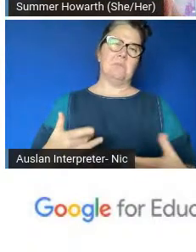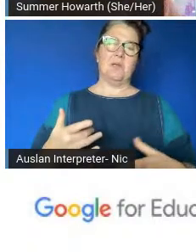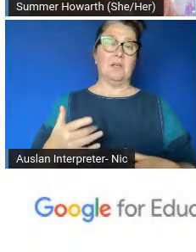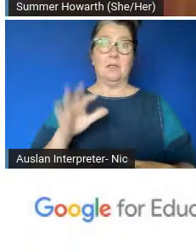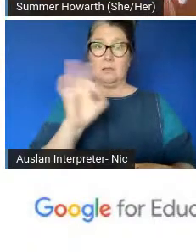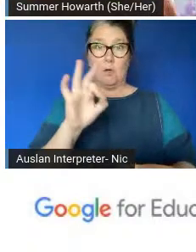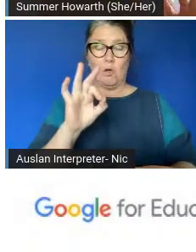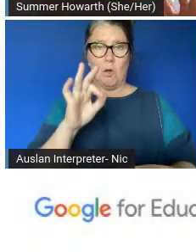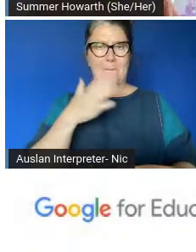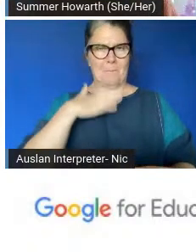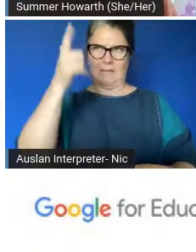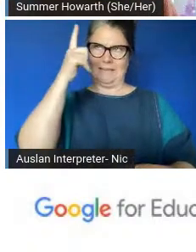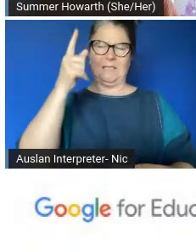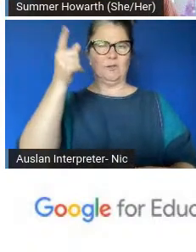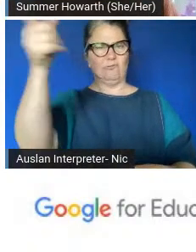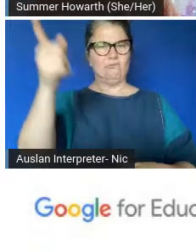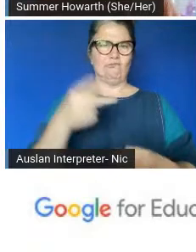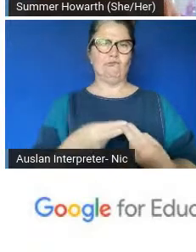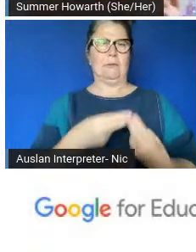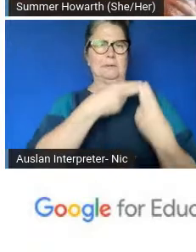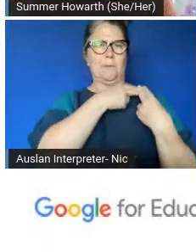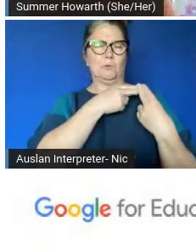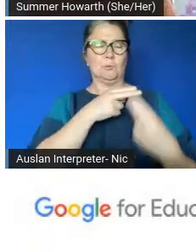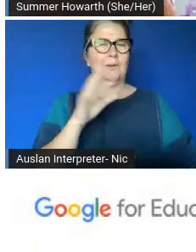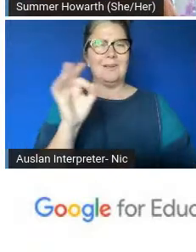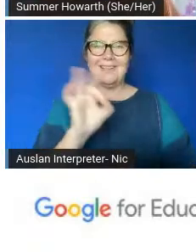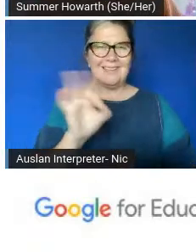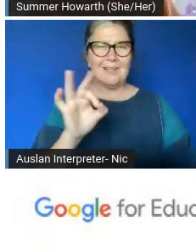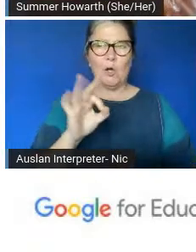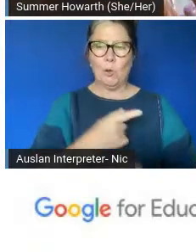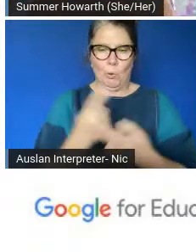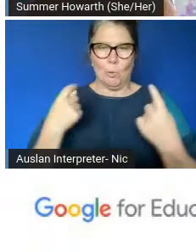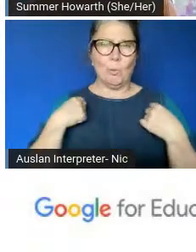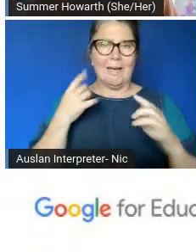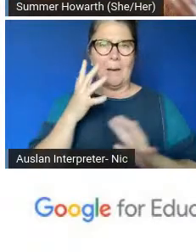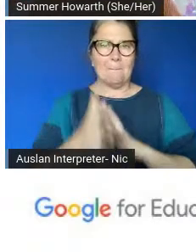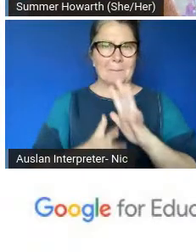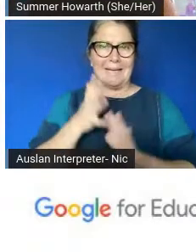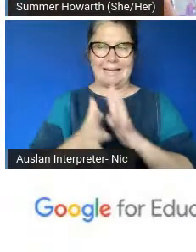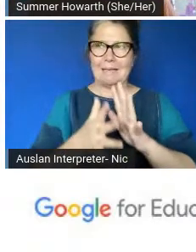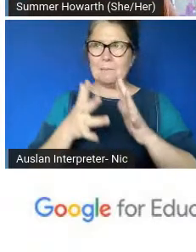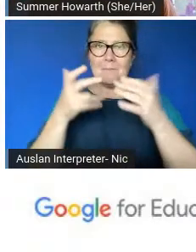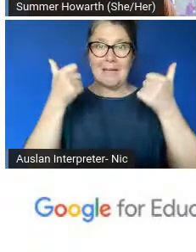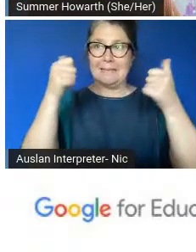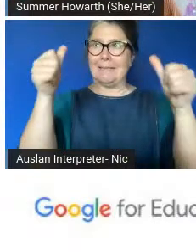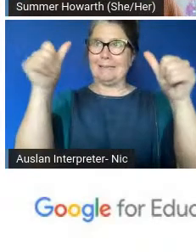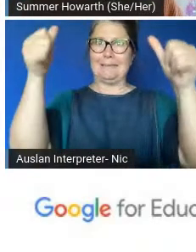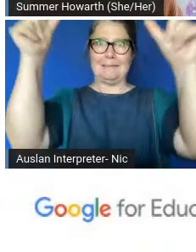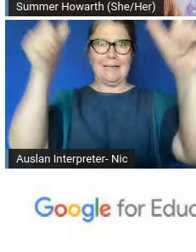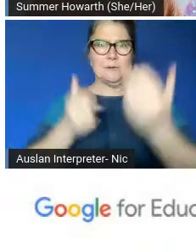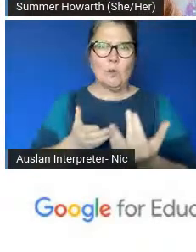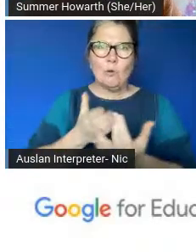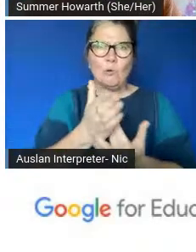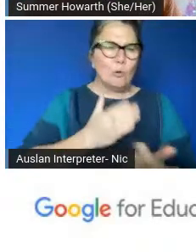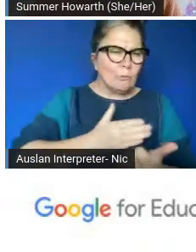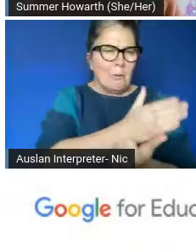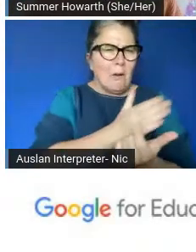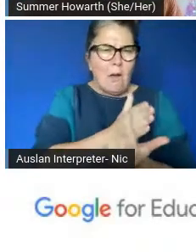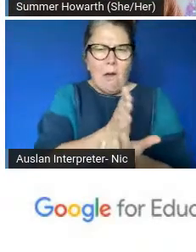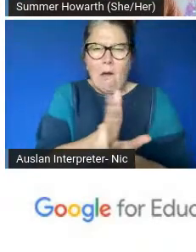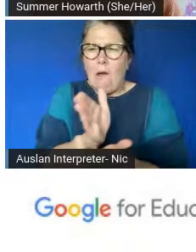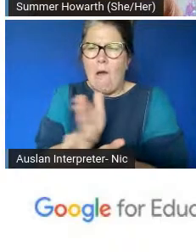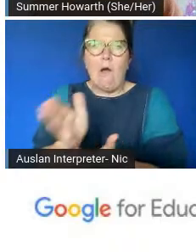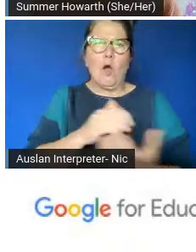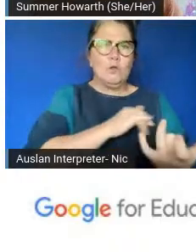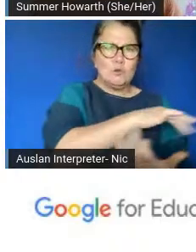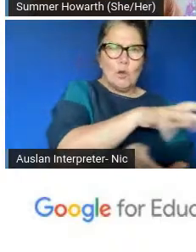academic success, but we know that we're talking about sort of success in social interactions. We're talking about all of those different functions of school there as